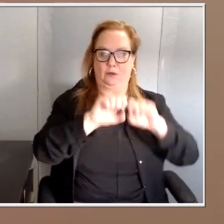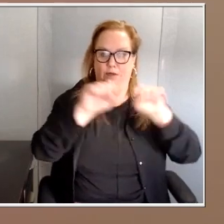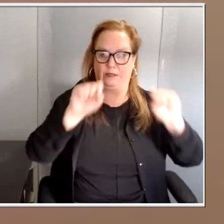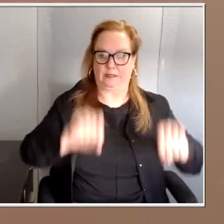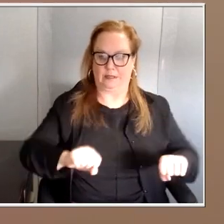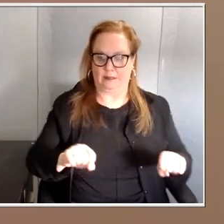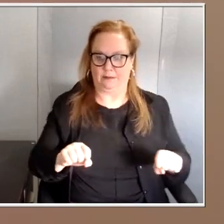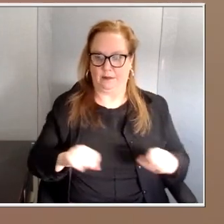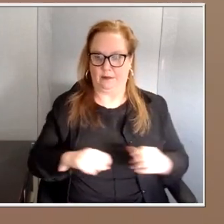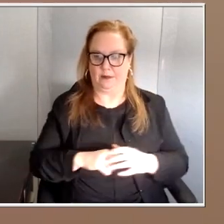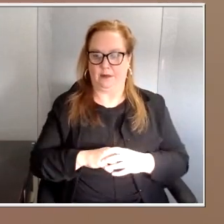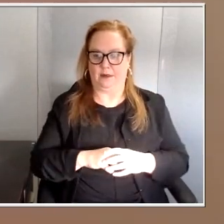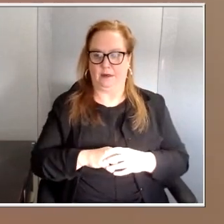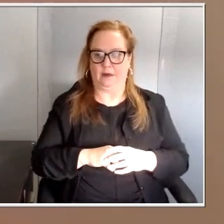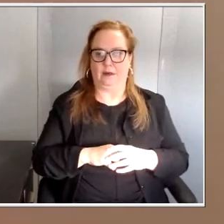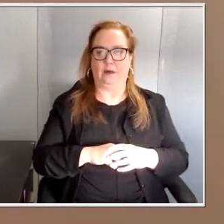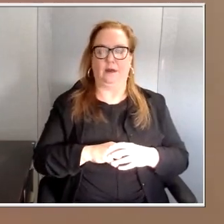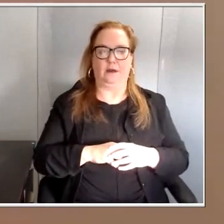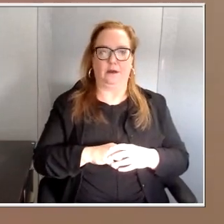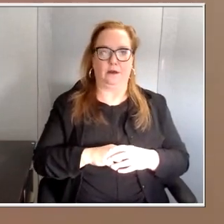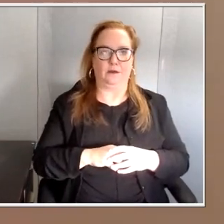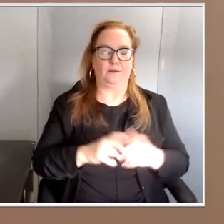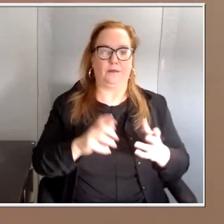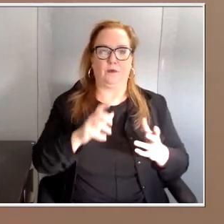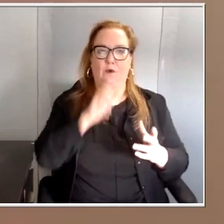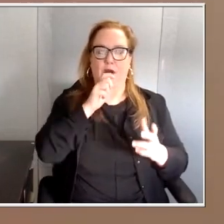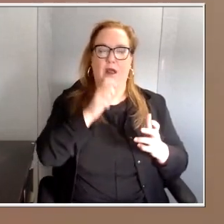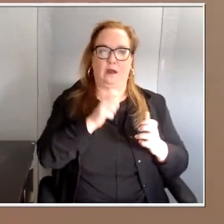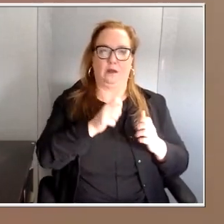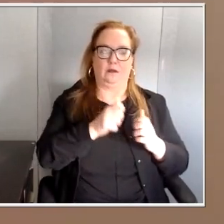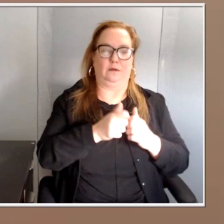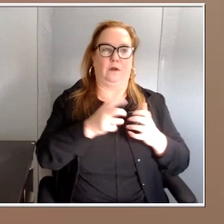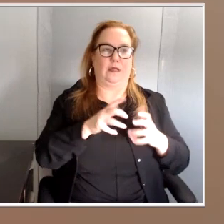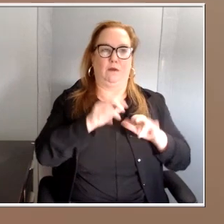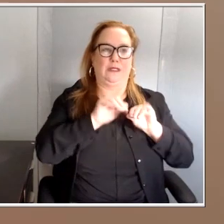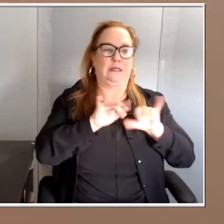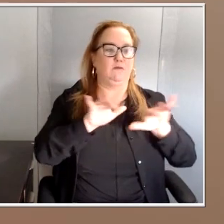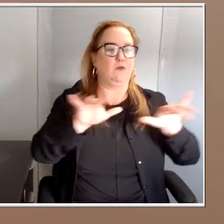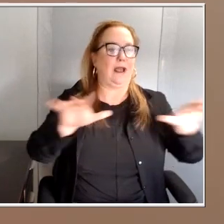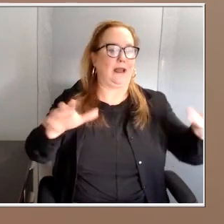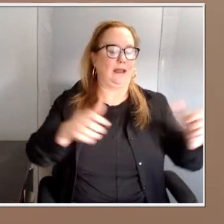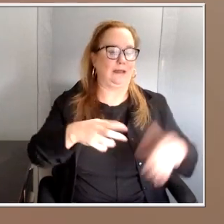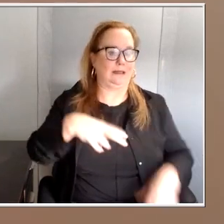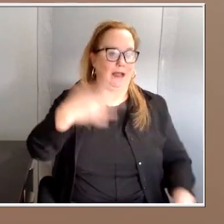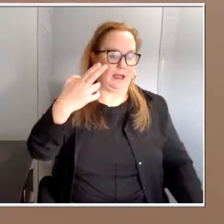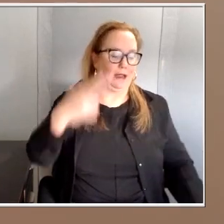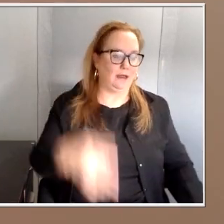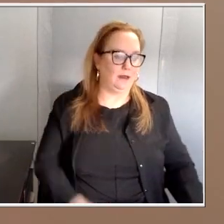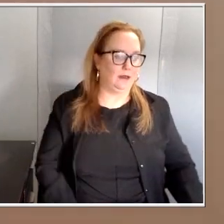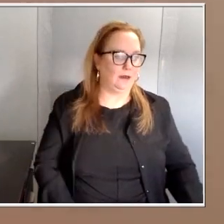efficacy, but it's just that they weren't around as much. They weren't spreading as much.